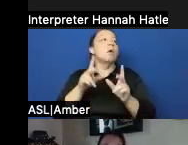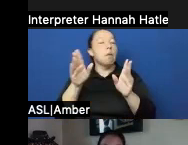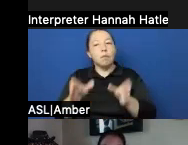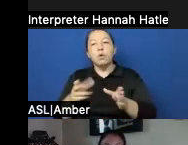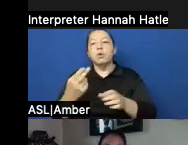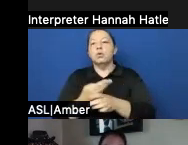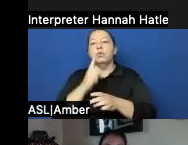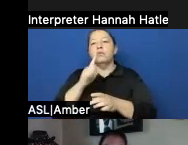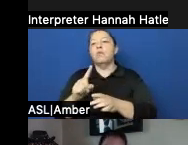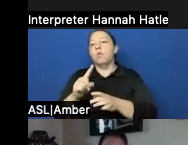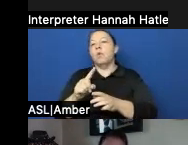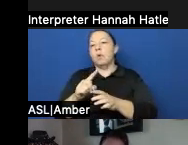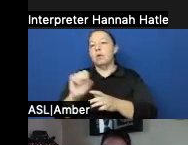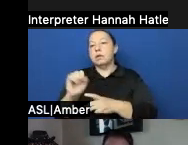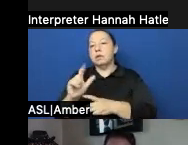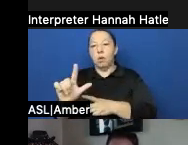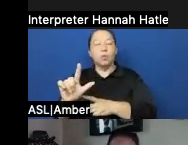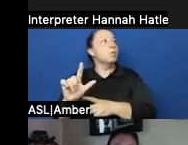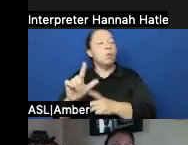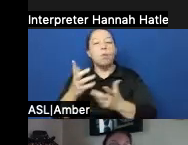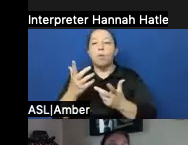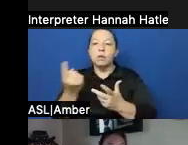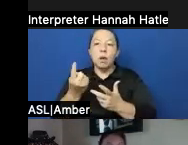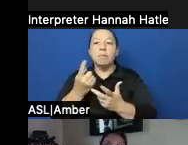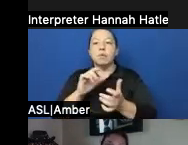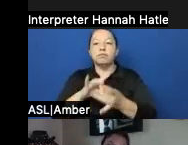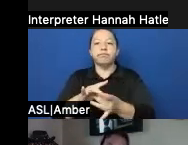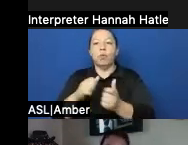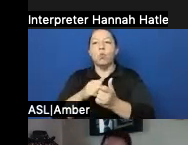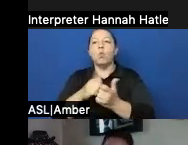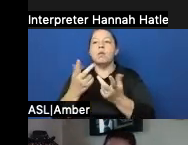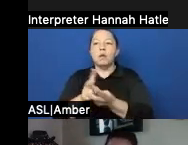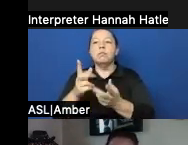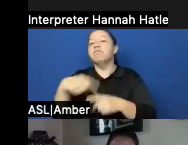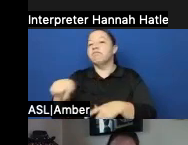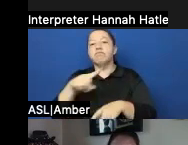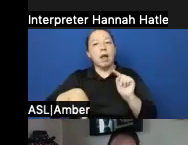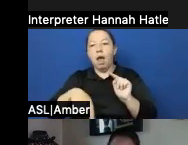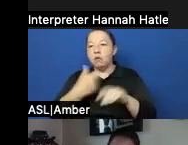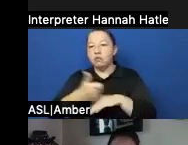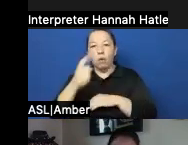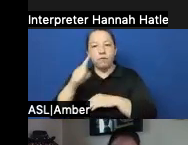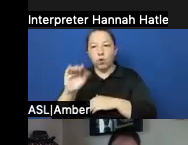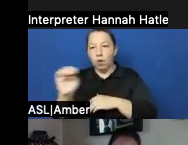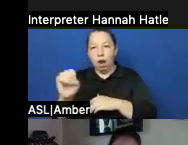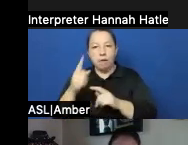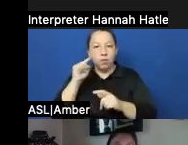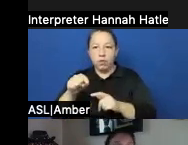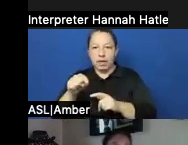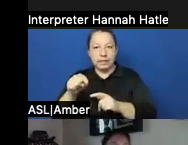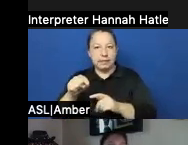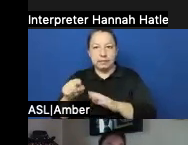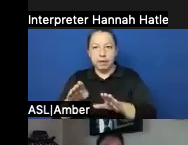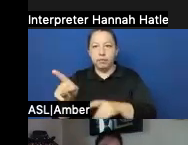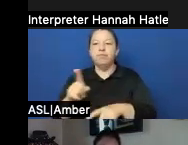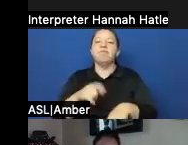to be charged, and that's something that we need to keep working on in that partial or full decrim. That always is in effect. That's where our